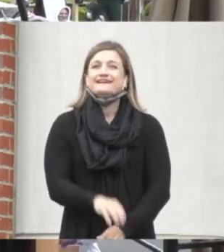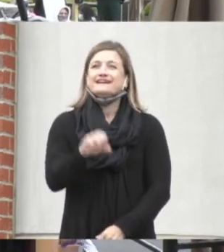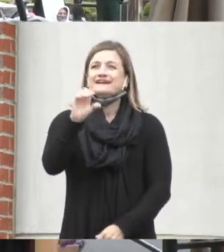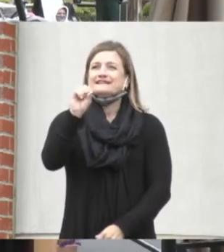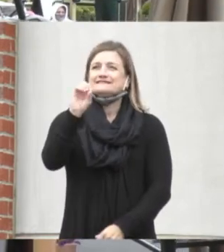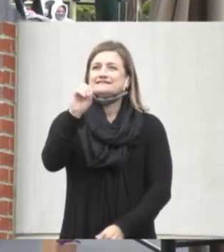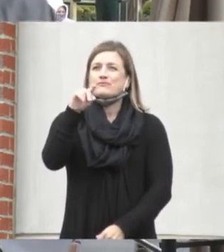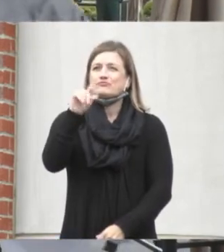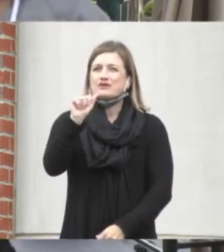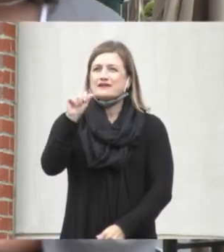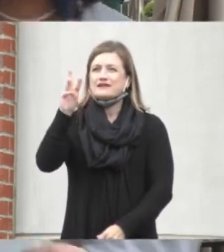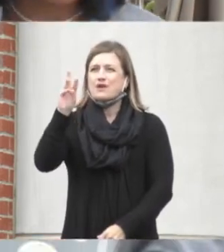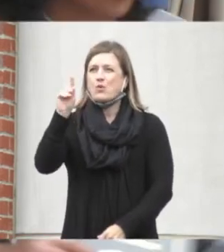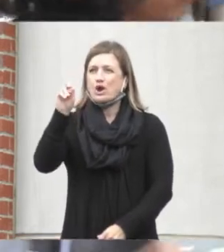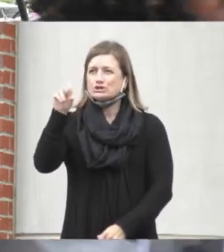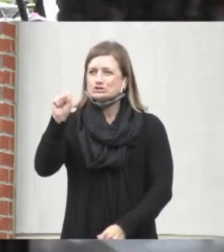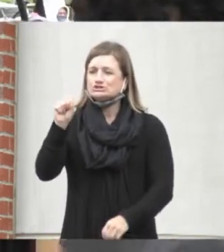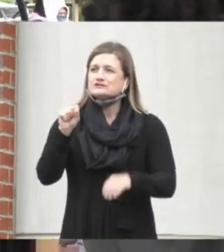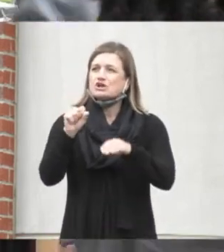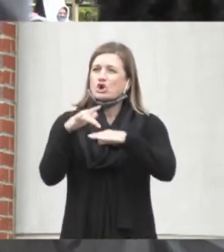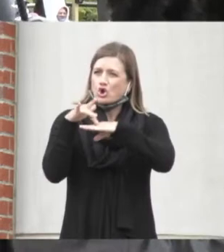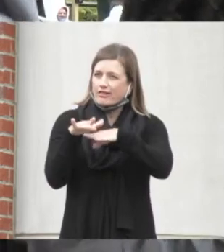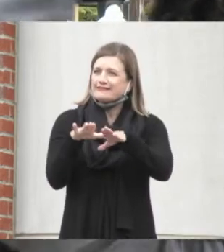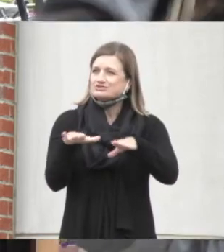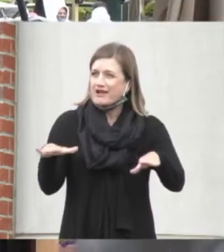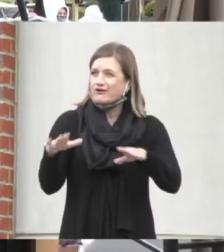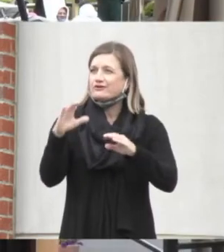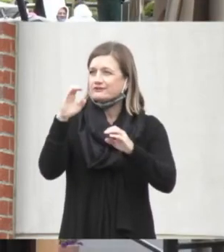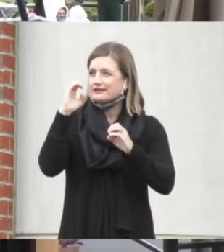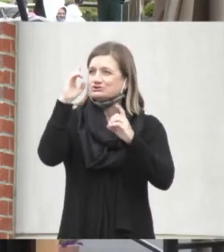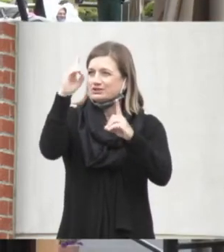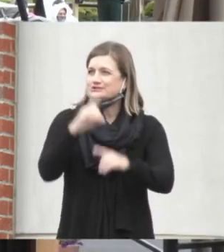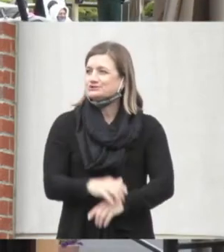Shapri Waters, Early Childhood Education.